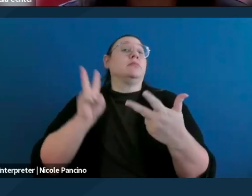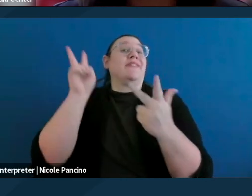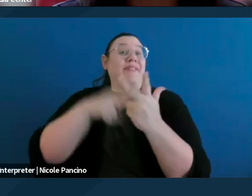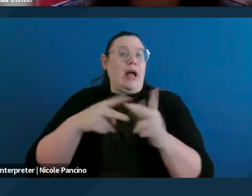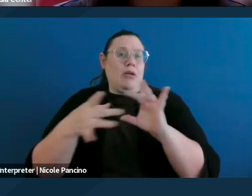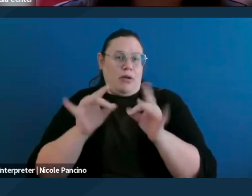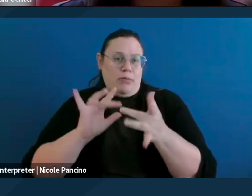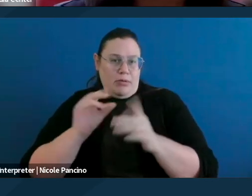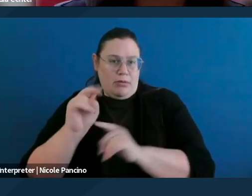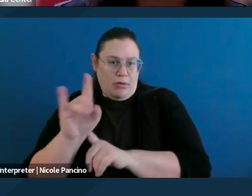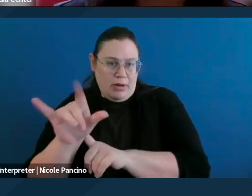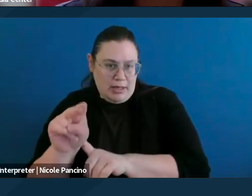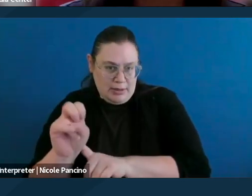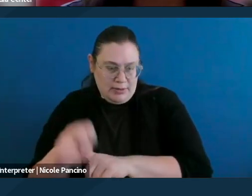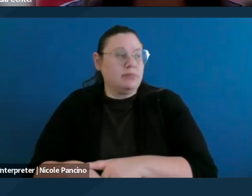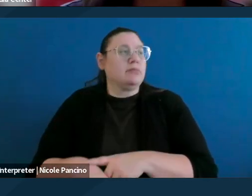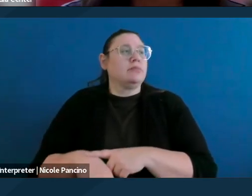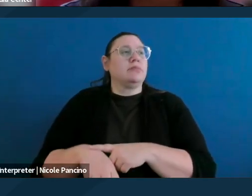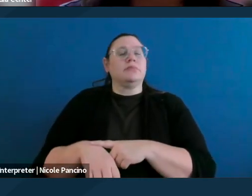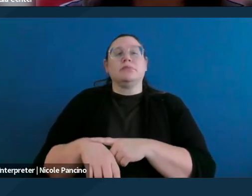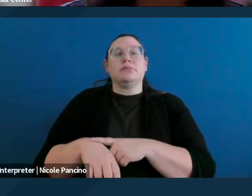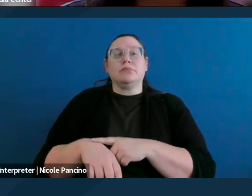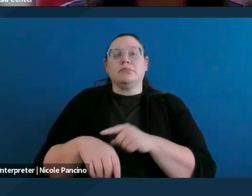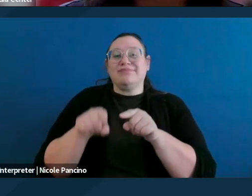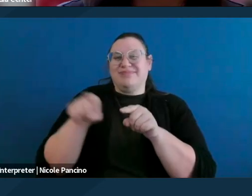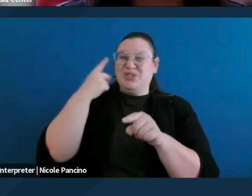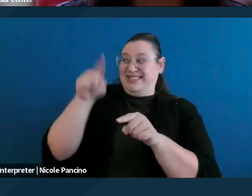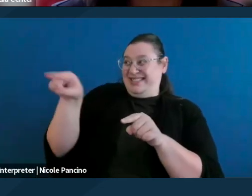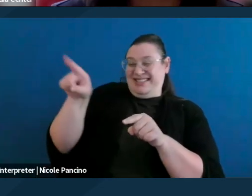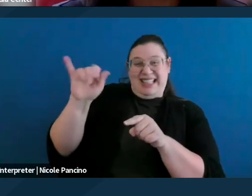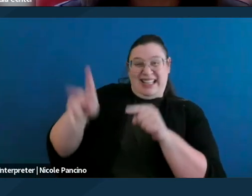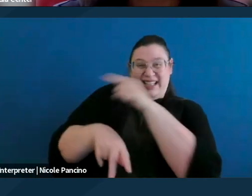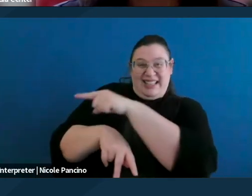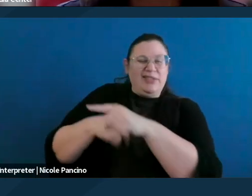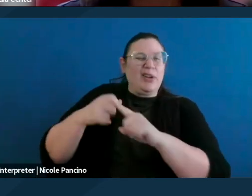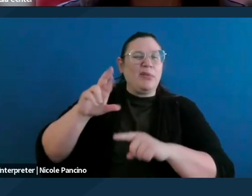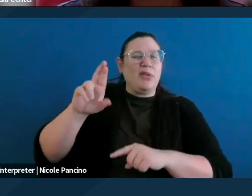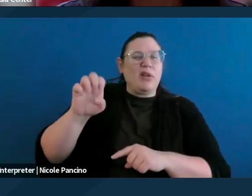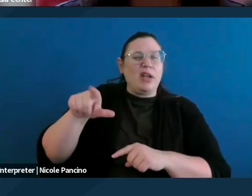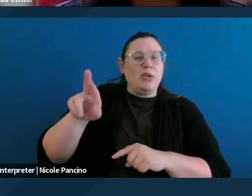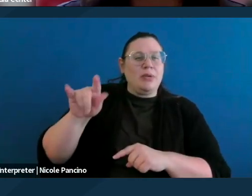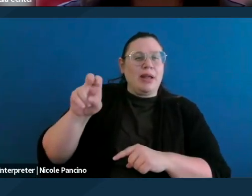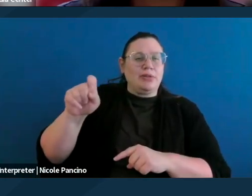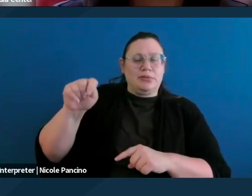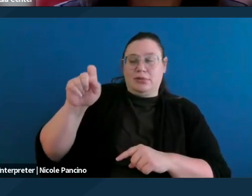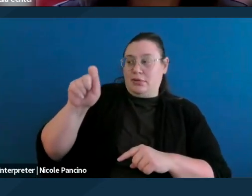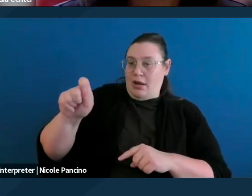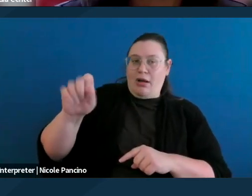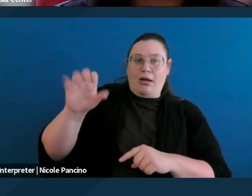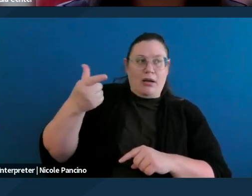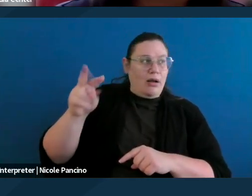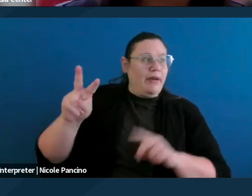online. So you're going to go to this link on regulations.gov, and this link is